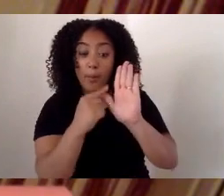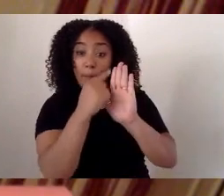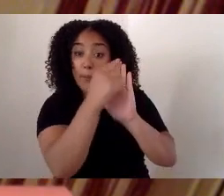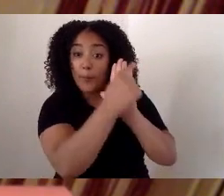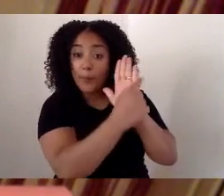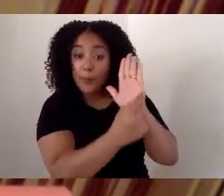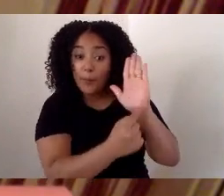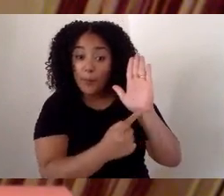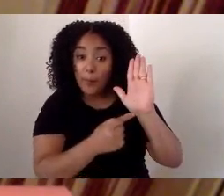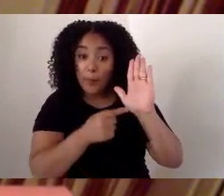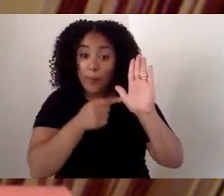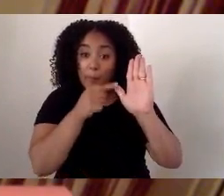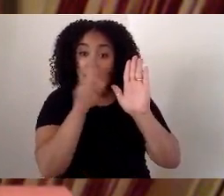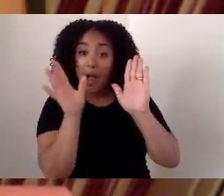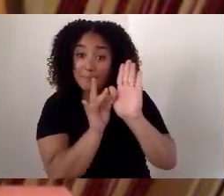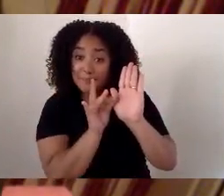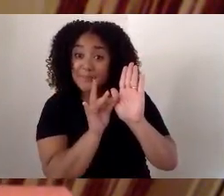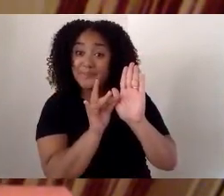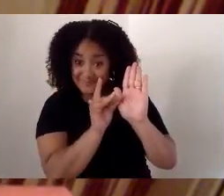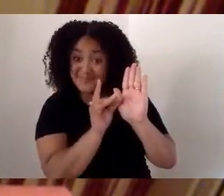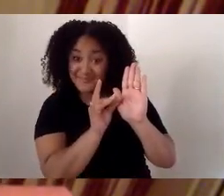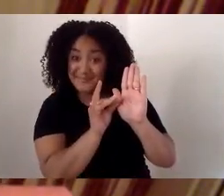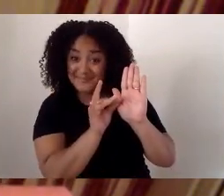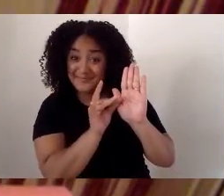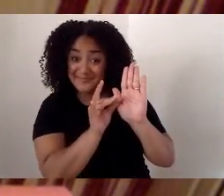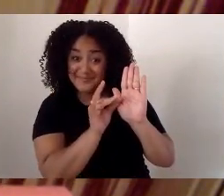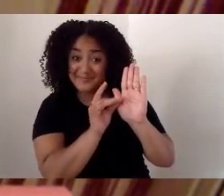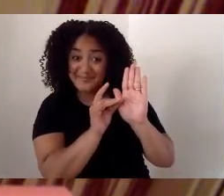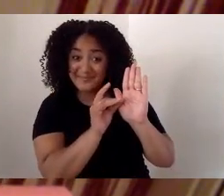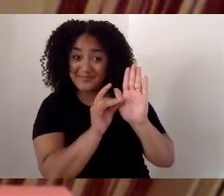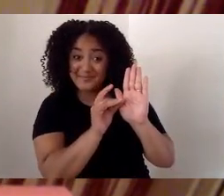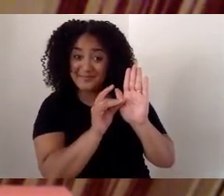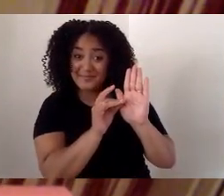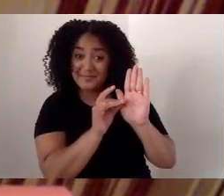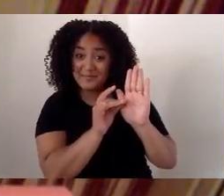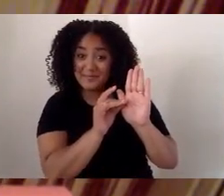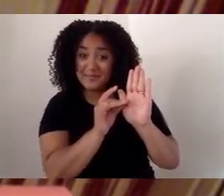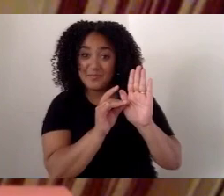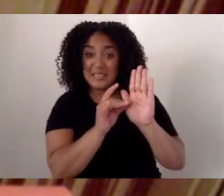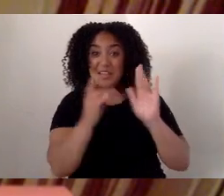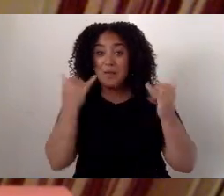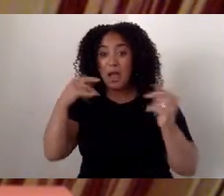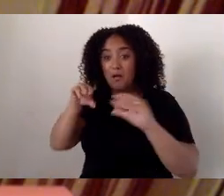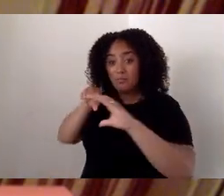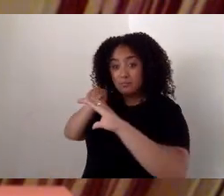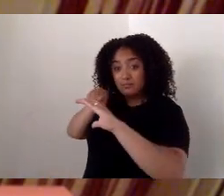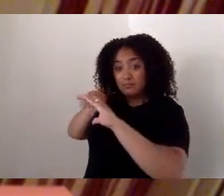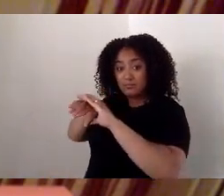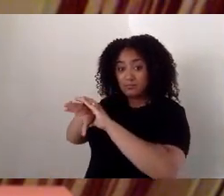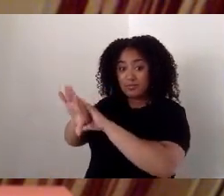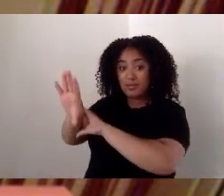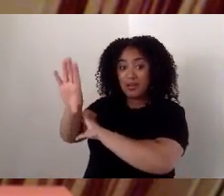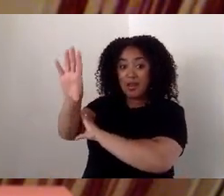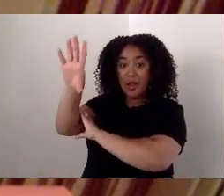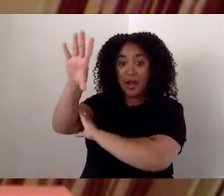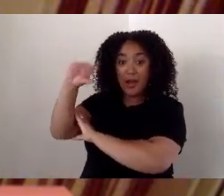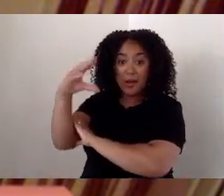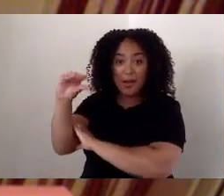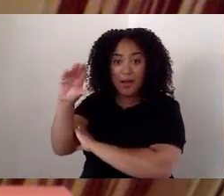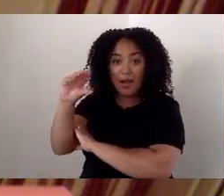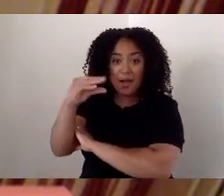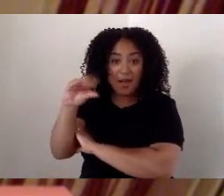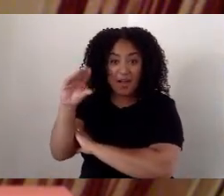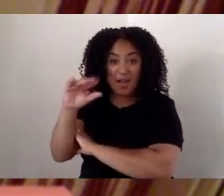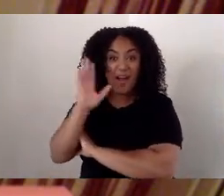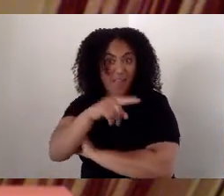edge of the mouth. Now when I put my hand in the head hole, I can control my puppet.